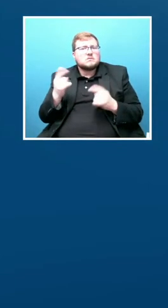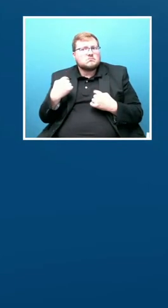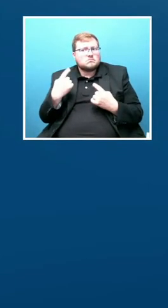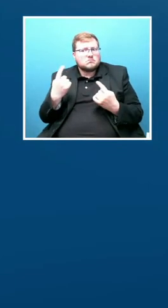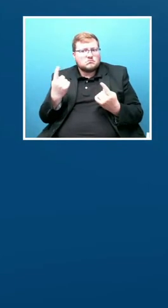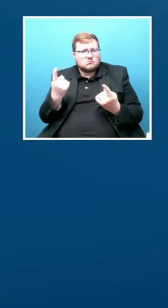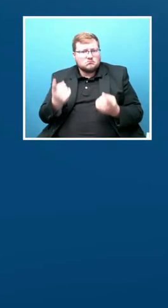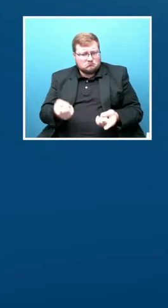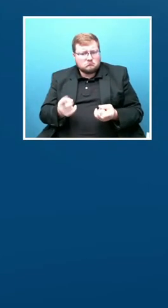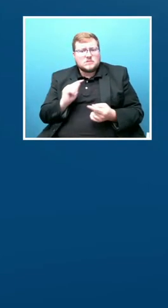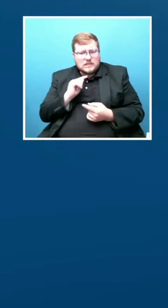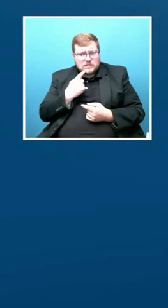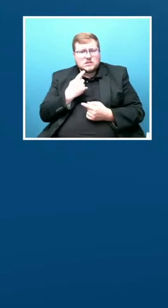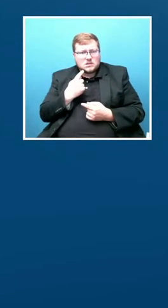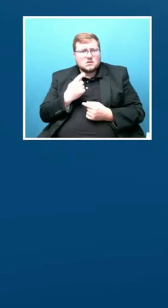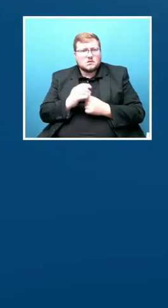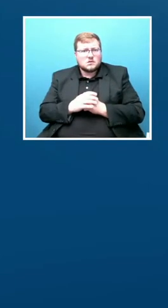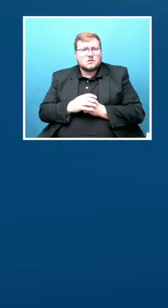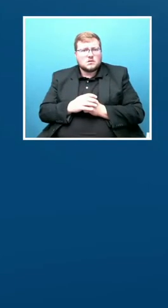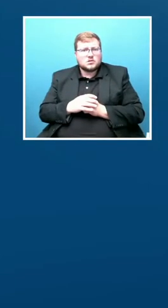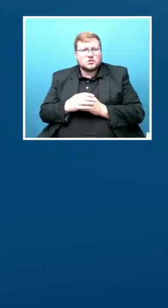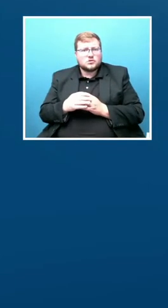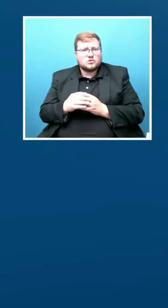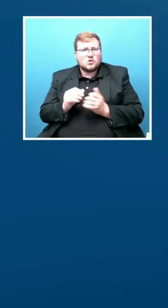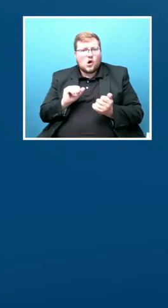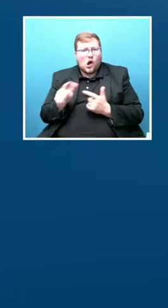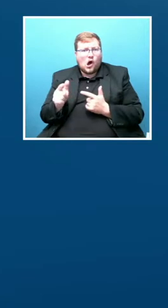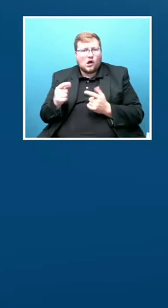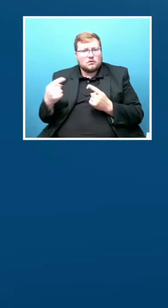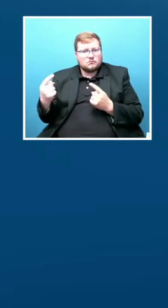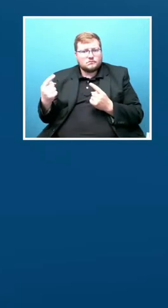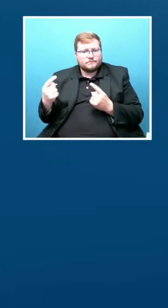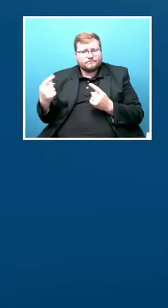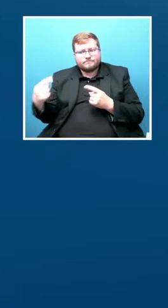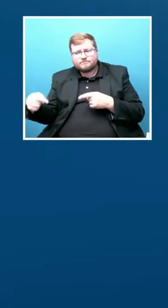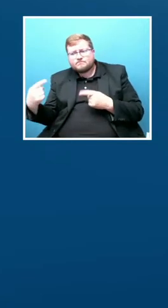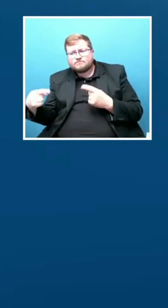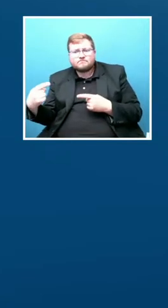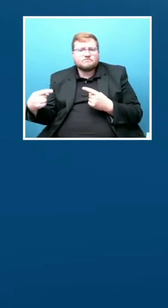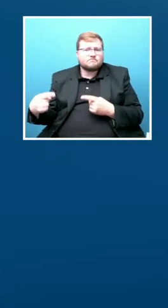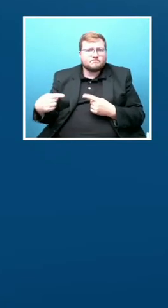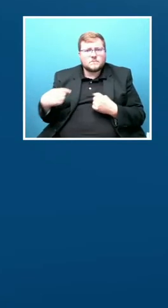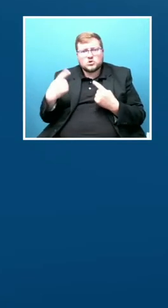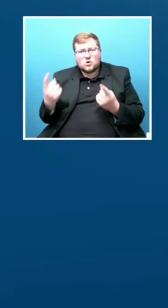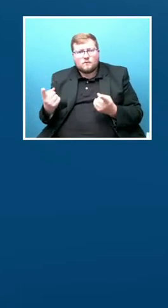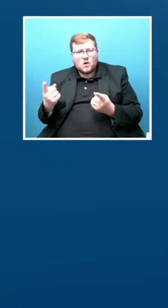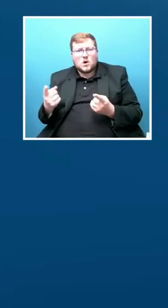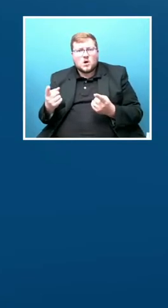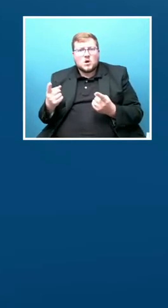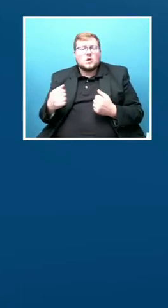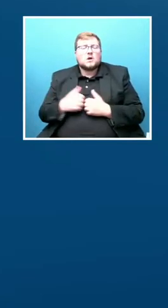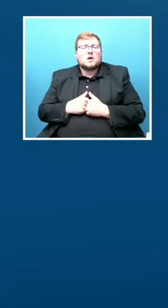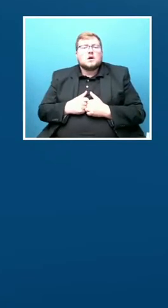intently to the arguments presented by both the challenger and the challenged